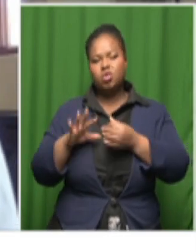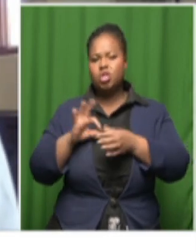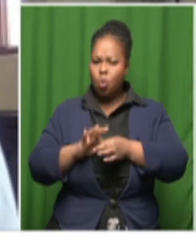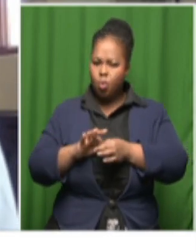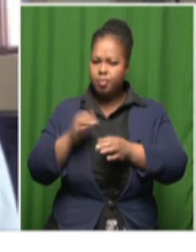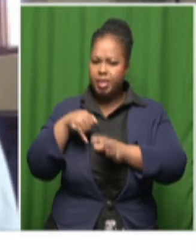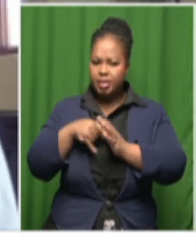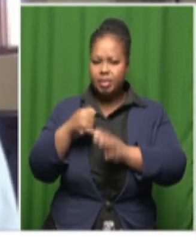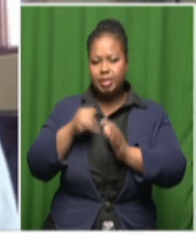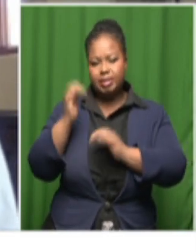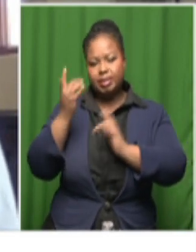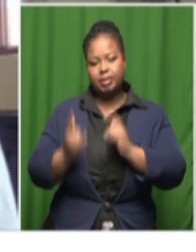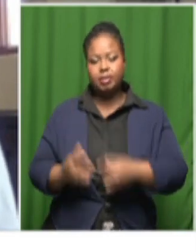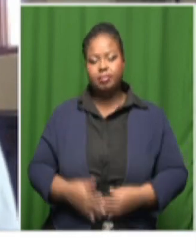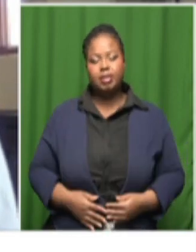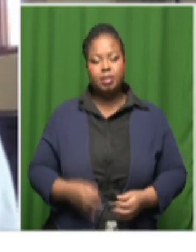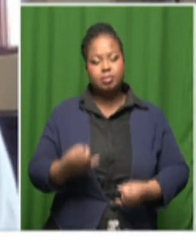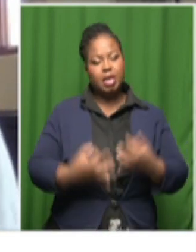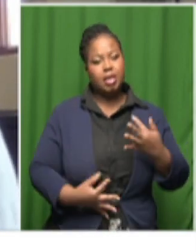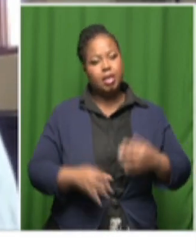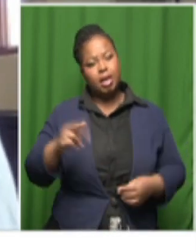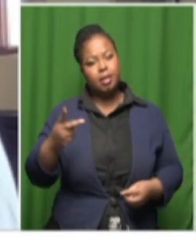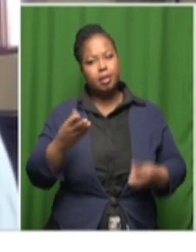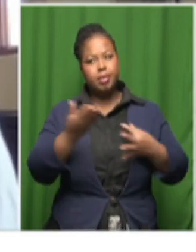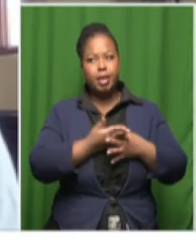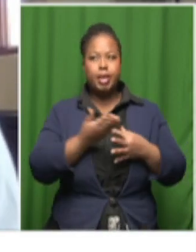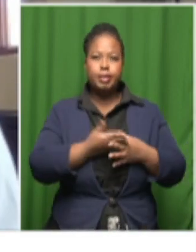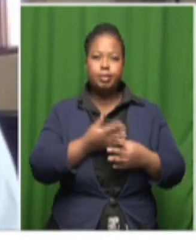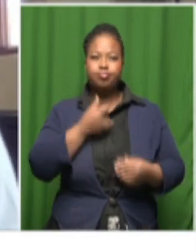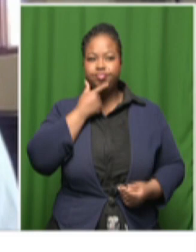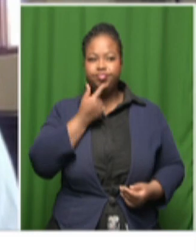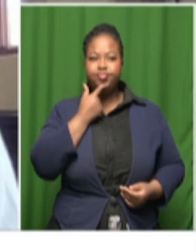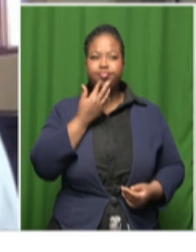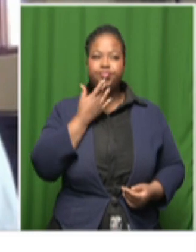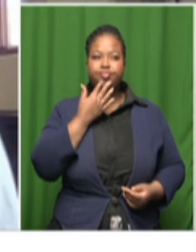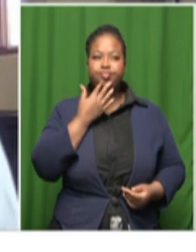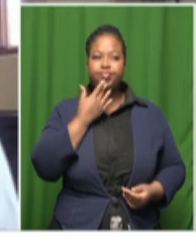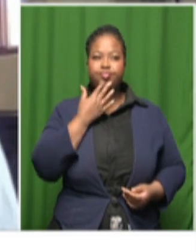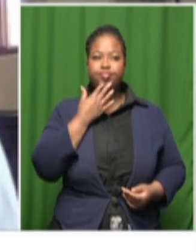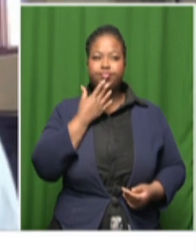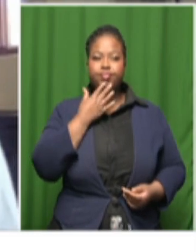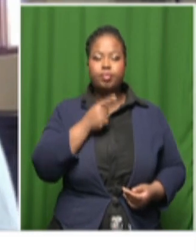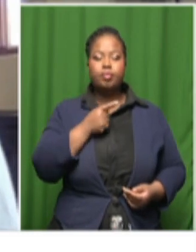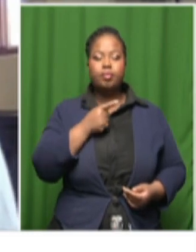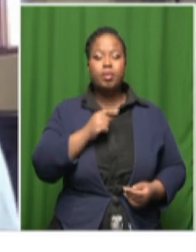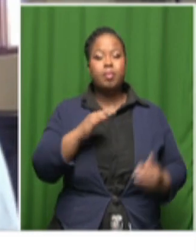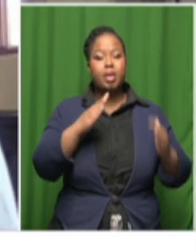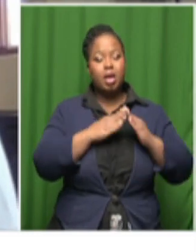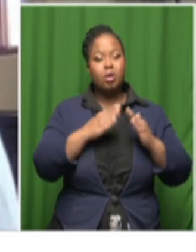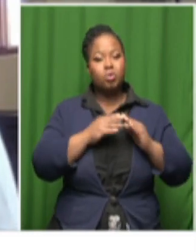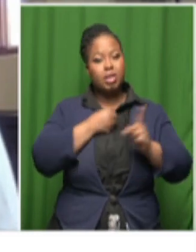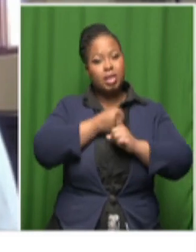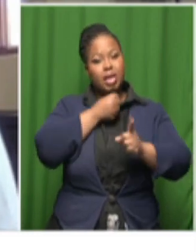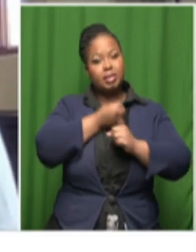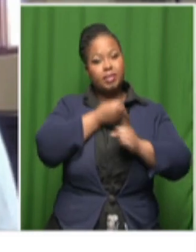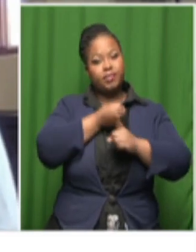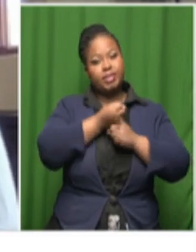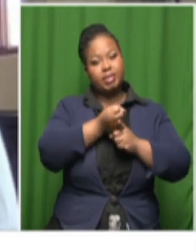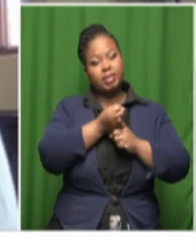city. There's several others, but another major case was against by housing activists